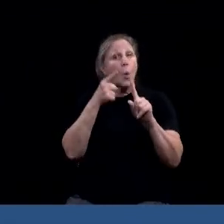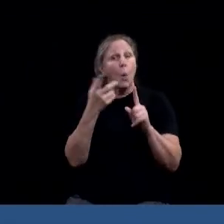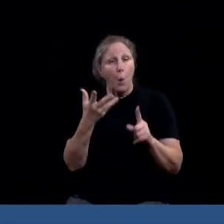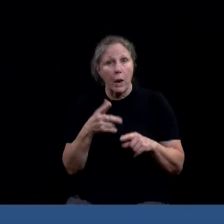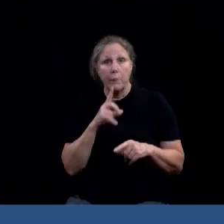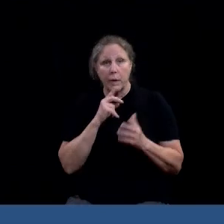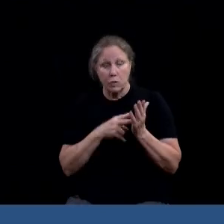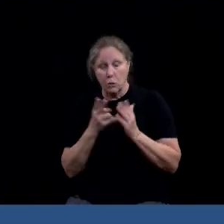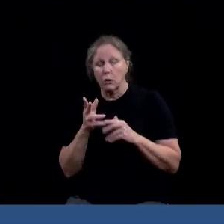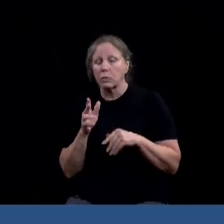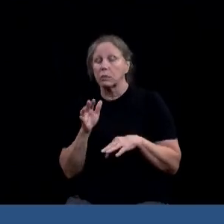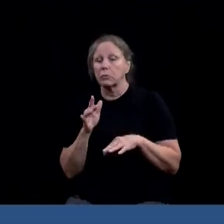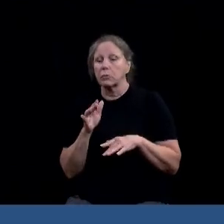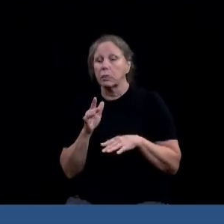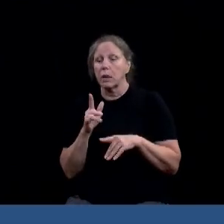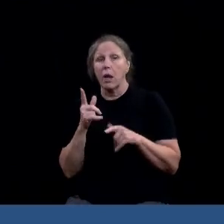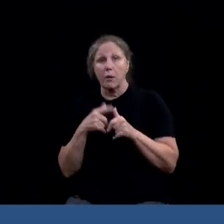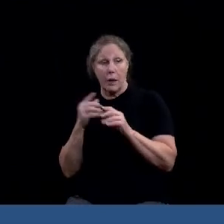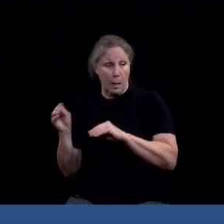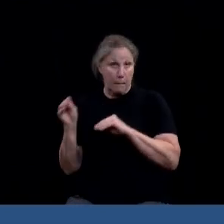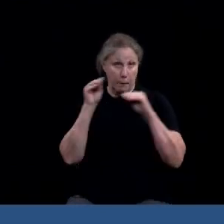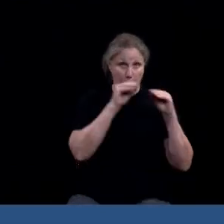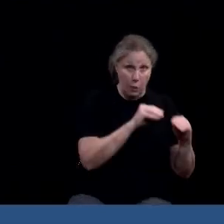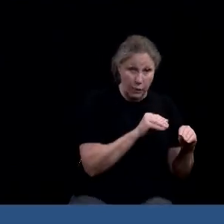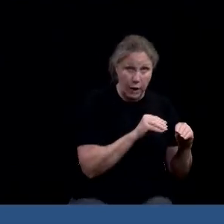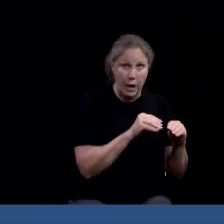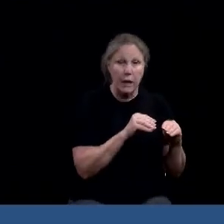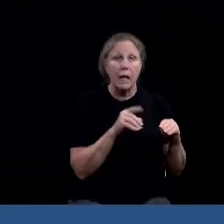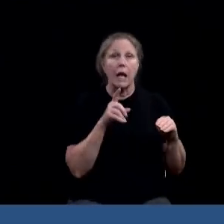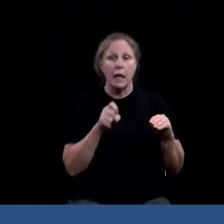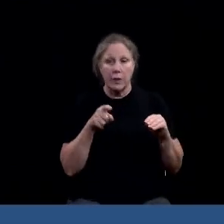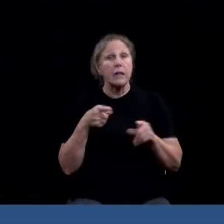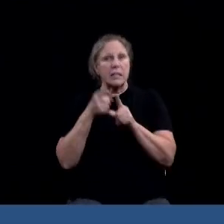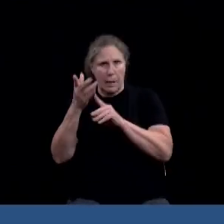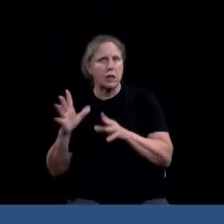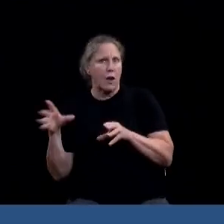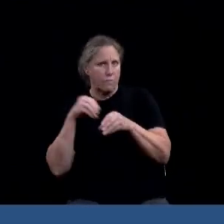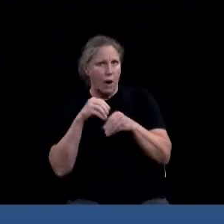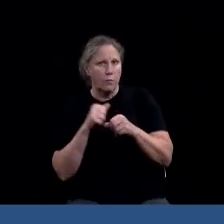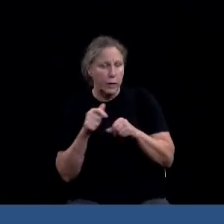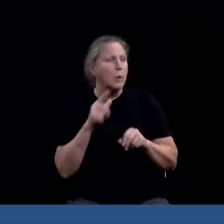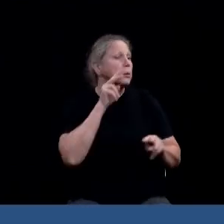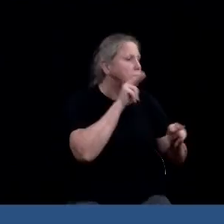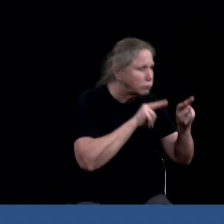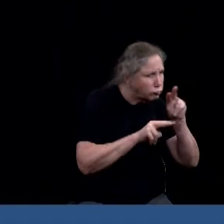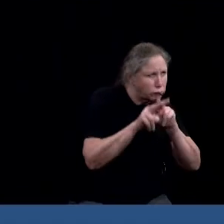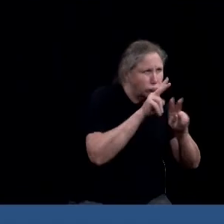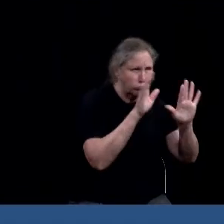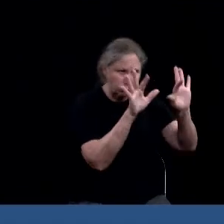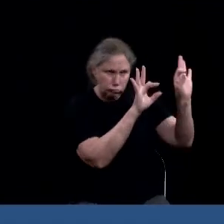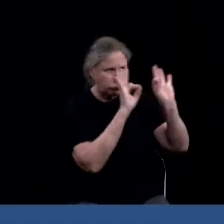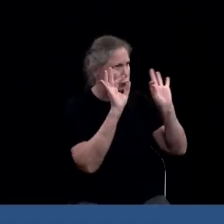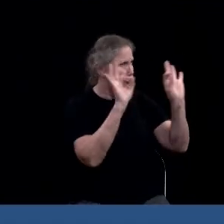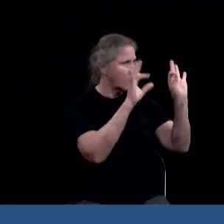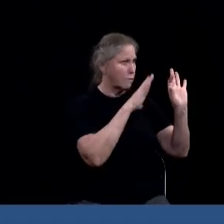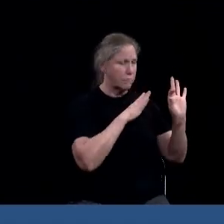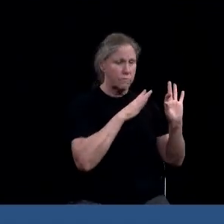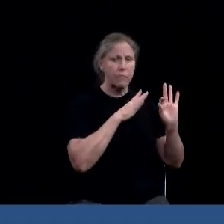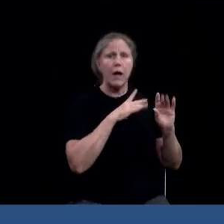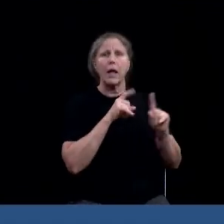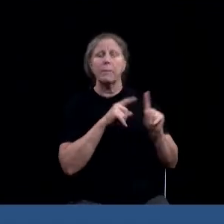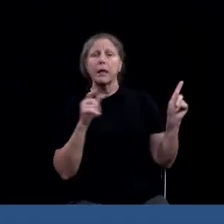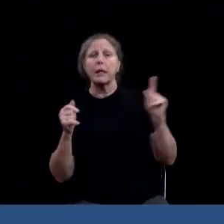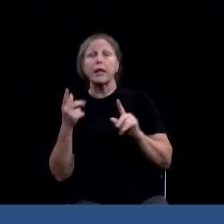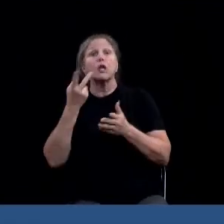I still want the relocation specialist to go in, make sure everything's okay, but then to come back in 2 weeks and 3 weeks and